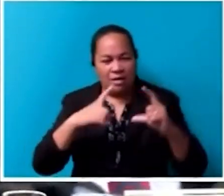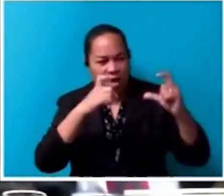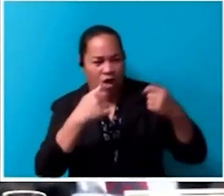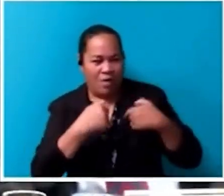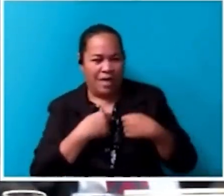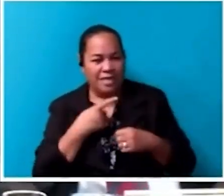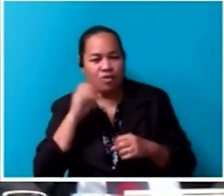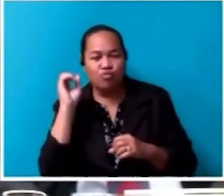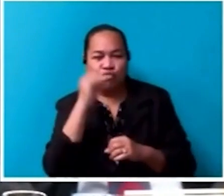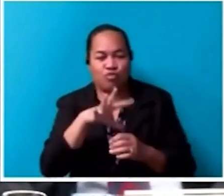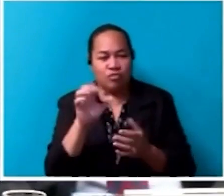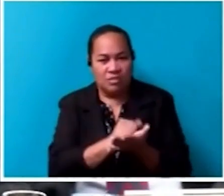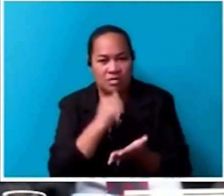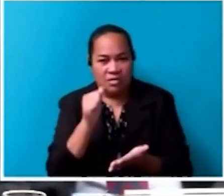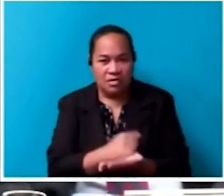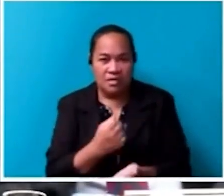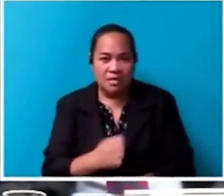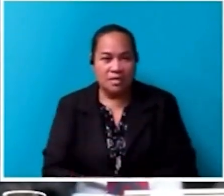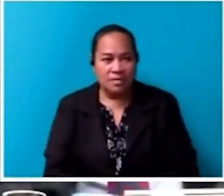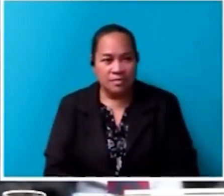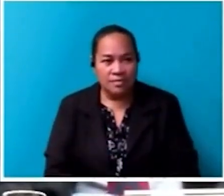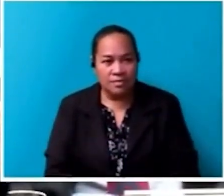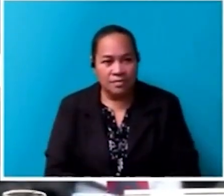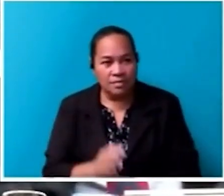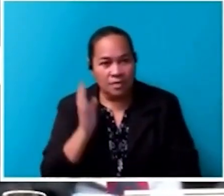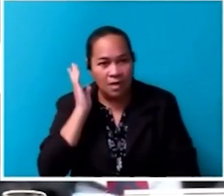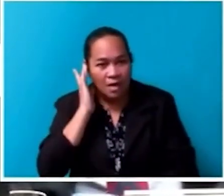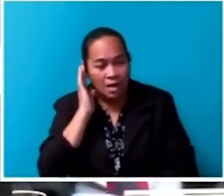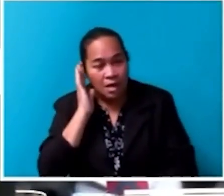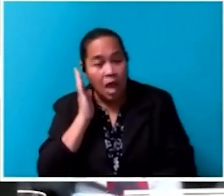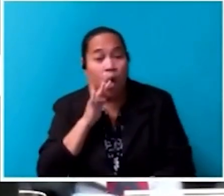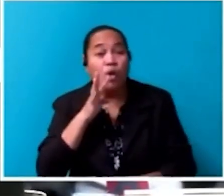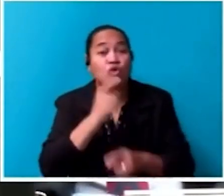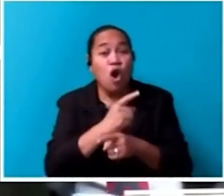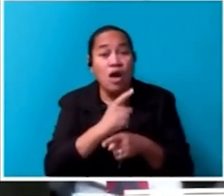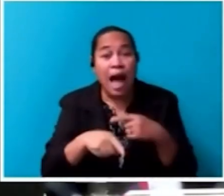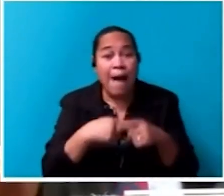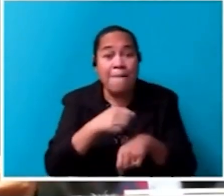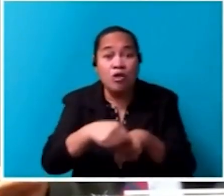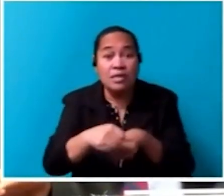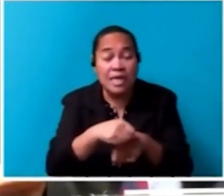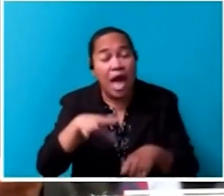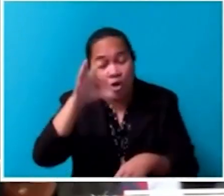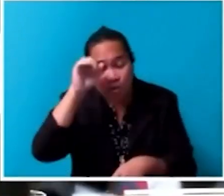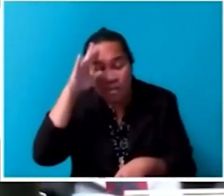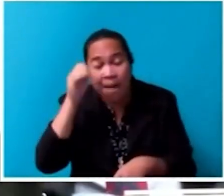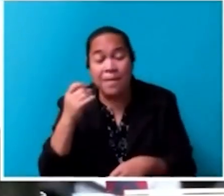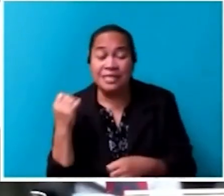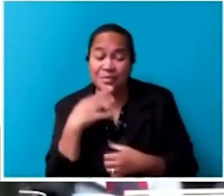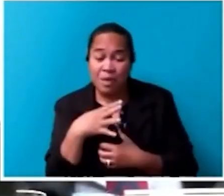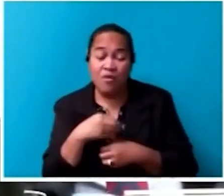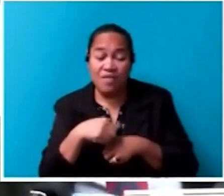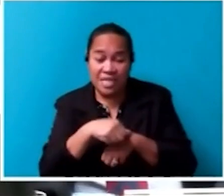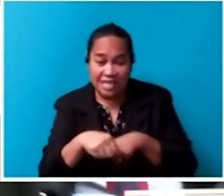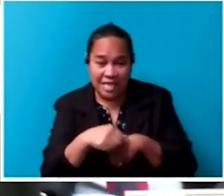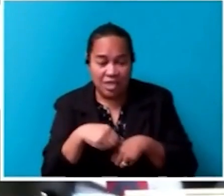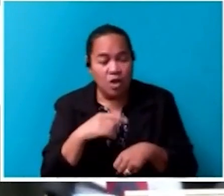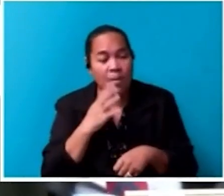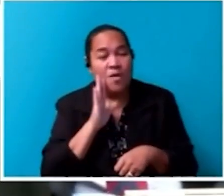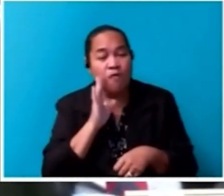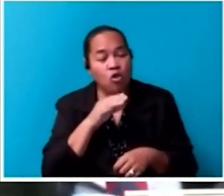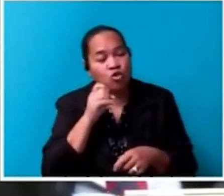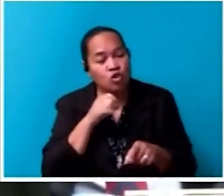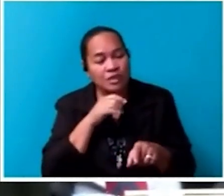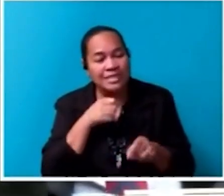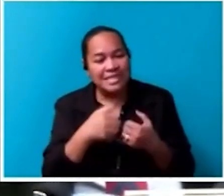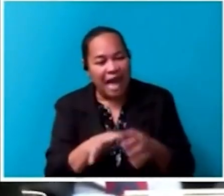to publicize for that fact. When you're talking about Easter, remember the spirit of Easter. Before you start denigrating a youth